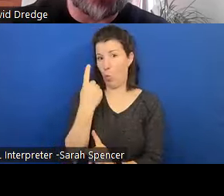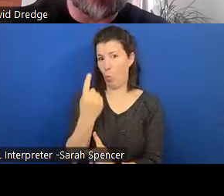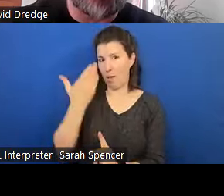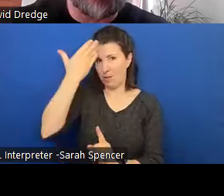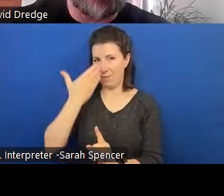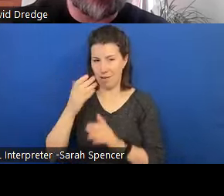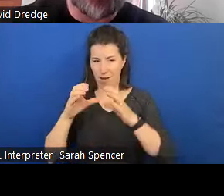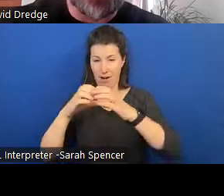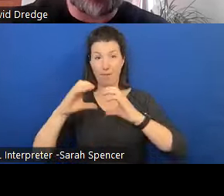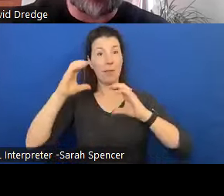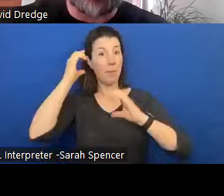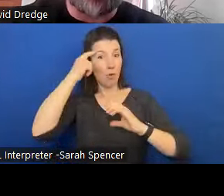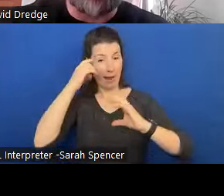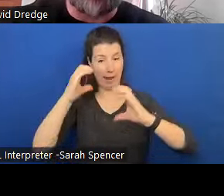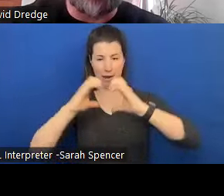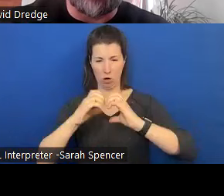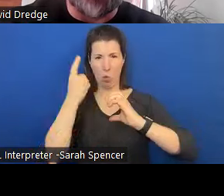And